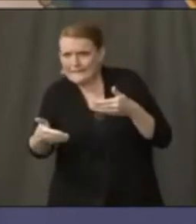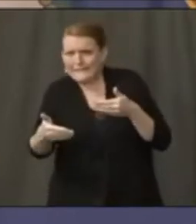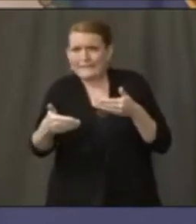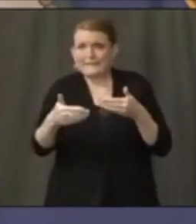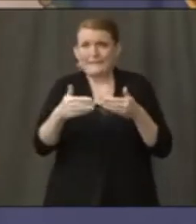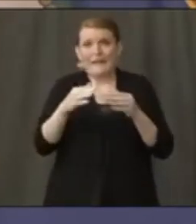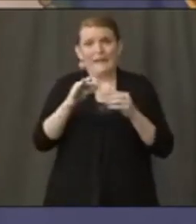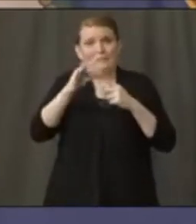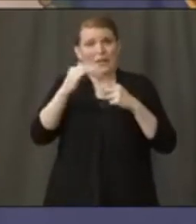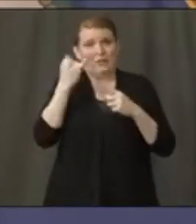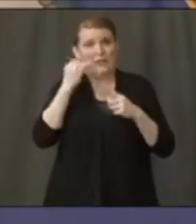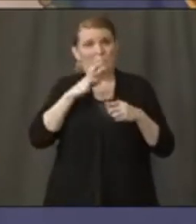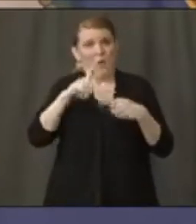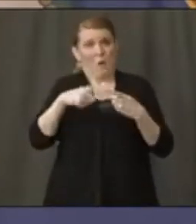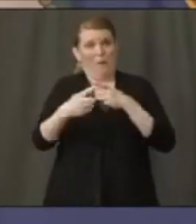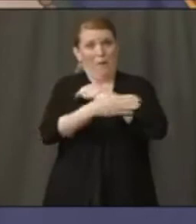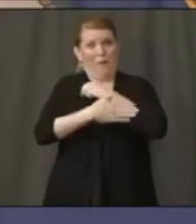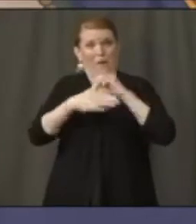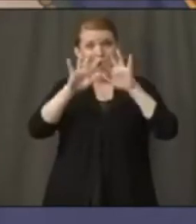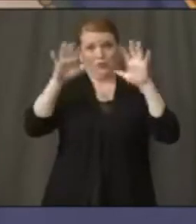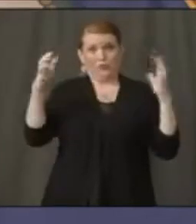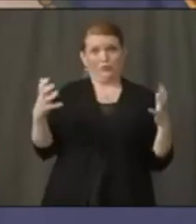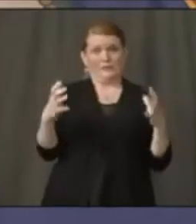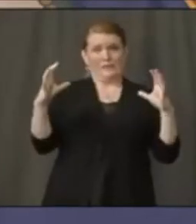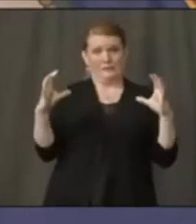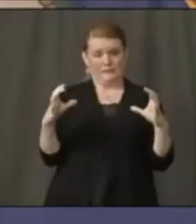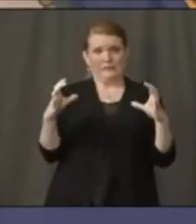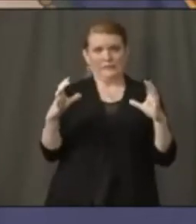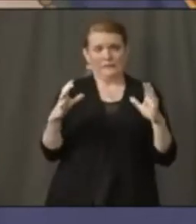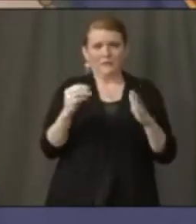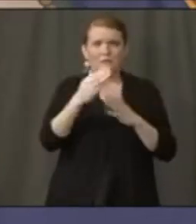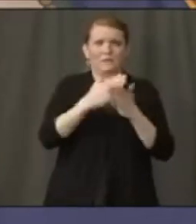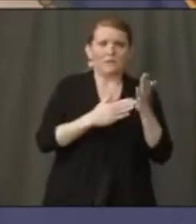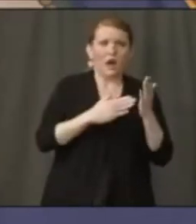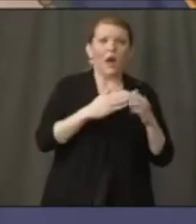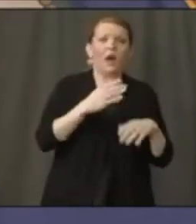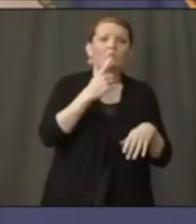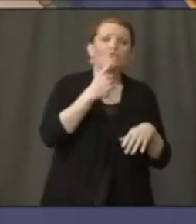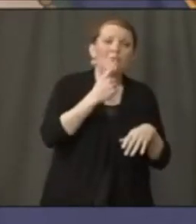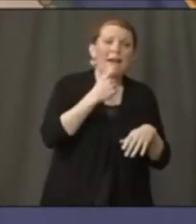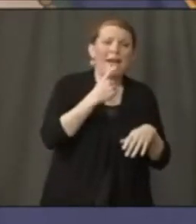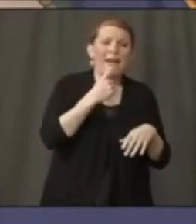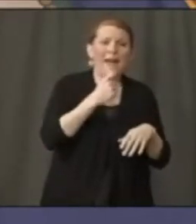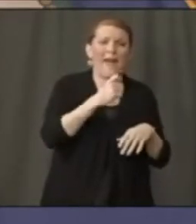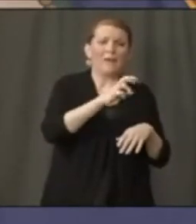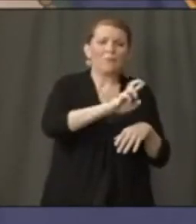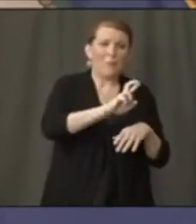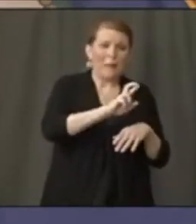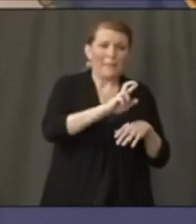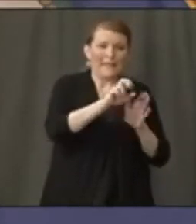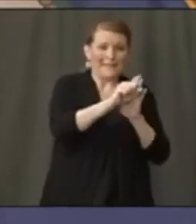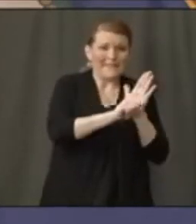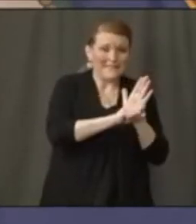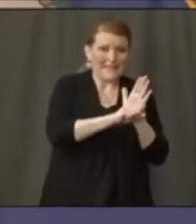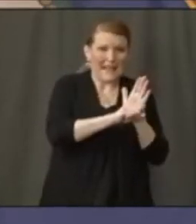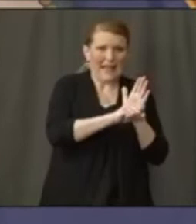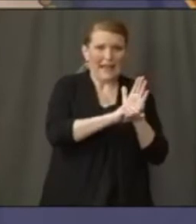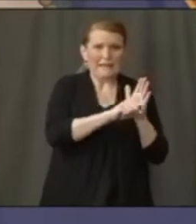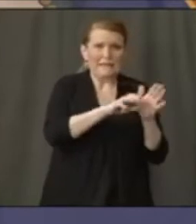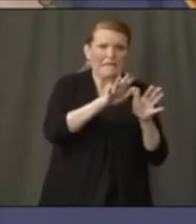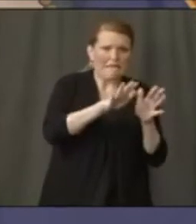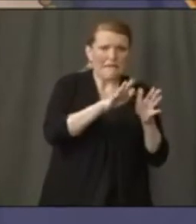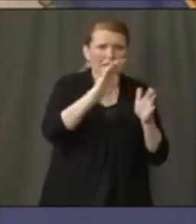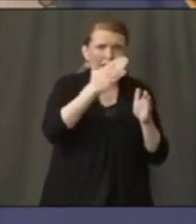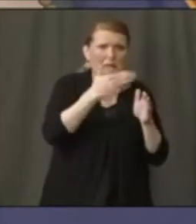and the blue states aren't managing themselves nearly as well as the red states. Well, in fact, you're going to find if you go through Moody's Analytics